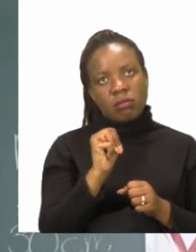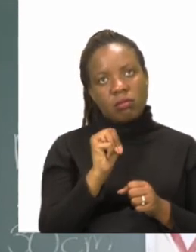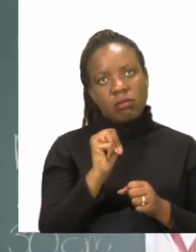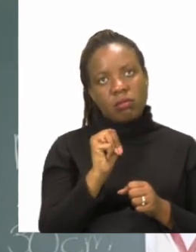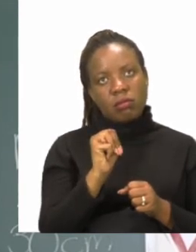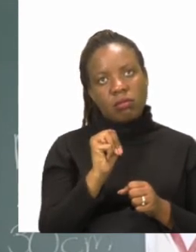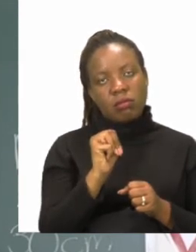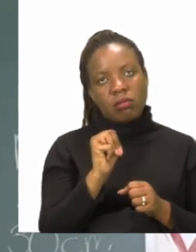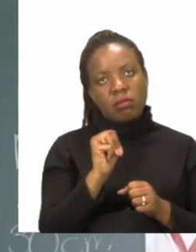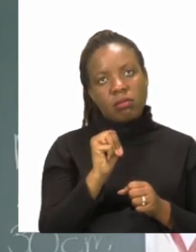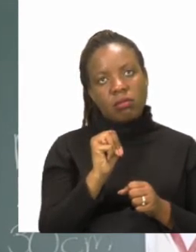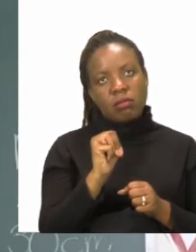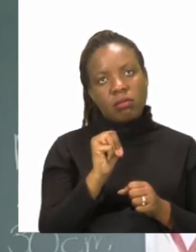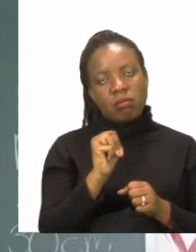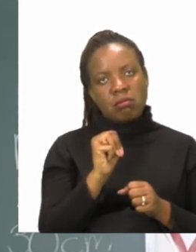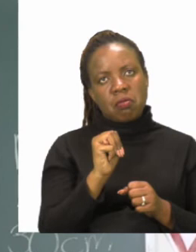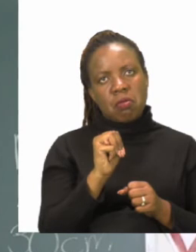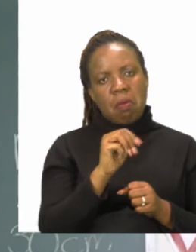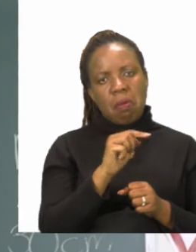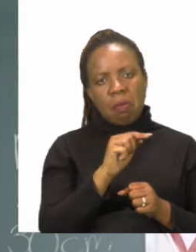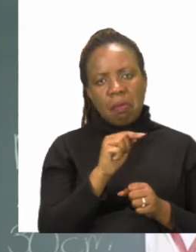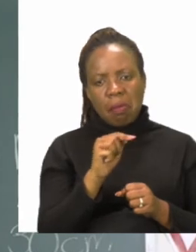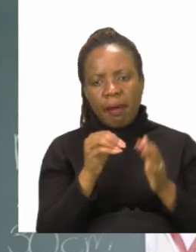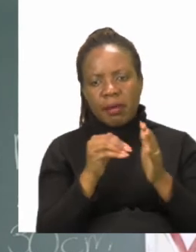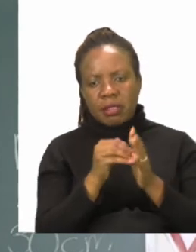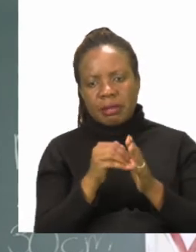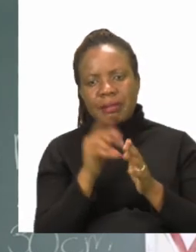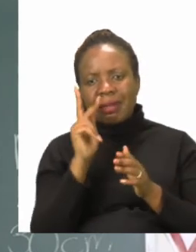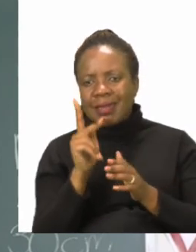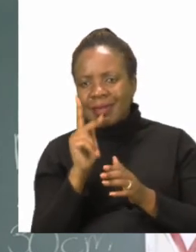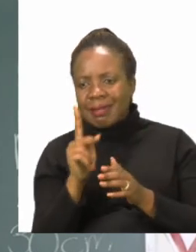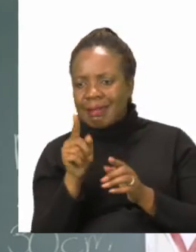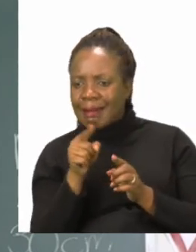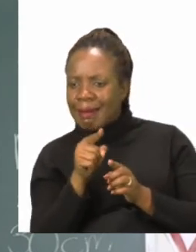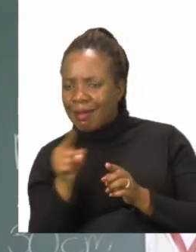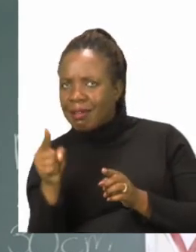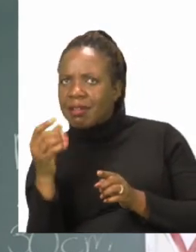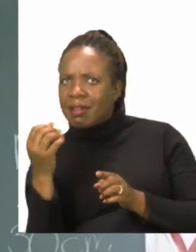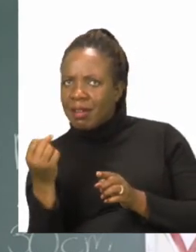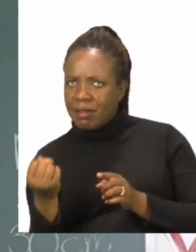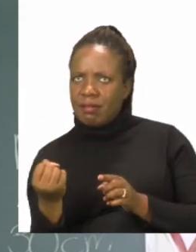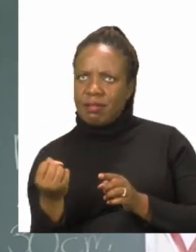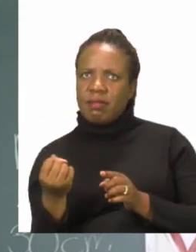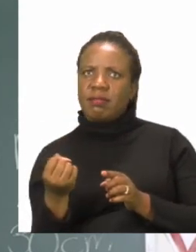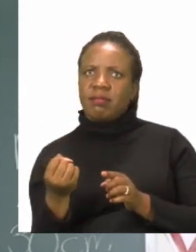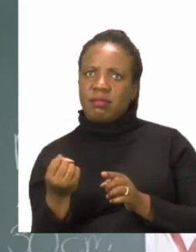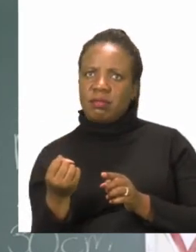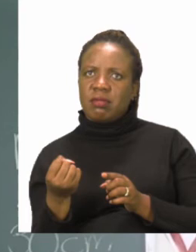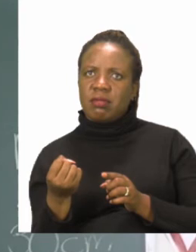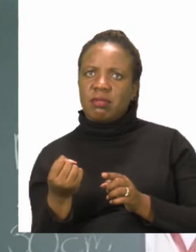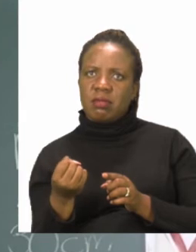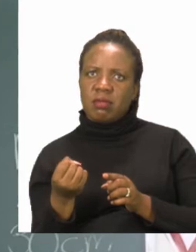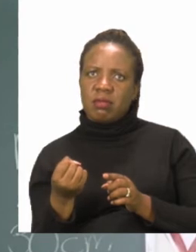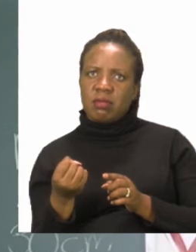centimeters stops over here. But am I done? No, I'm not. I still have a little bit